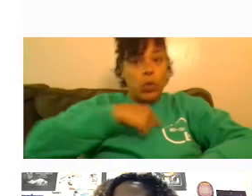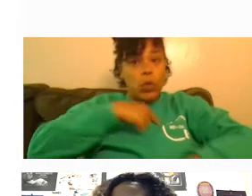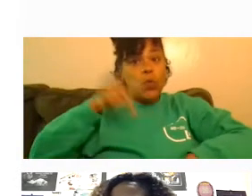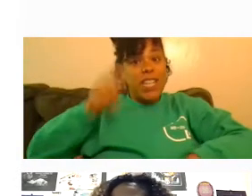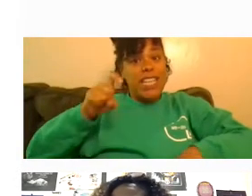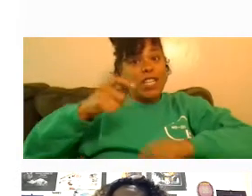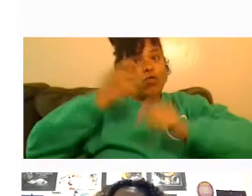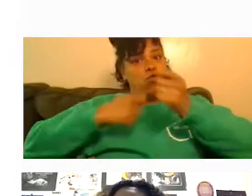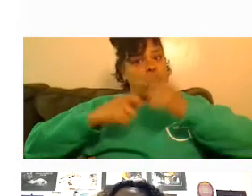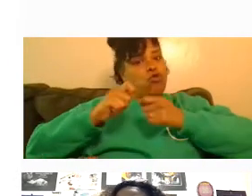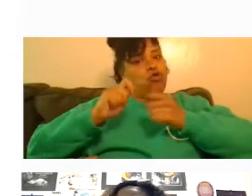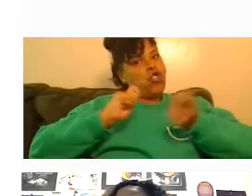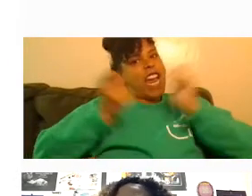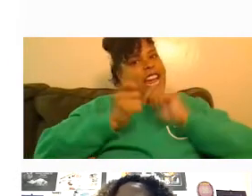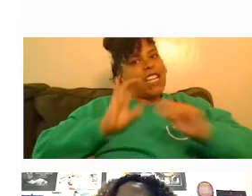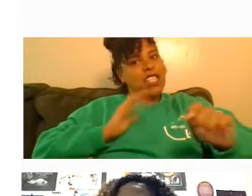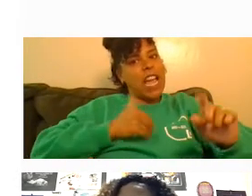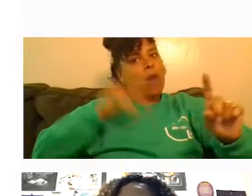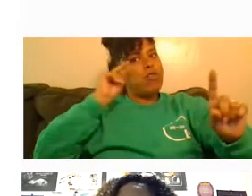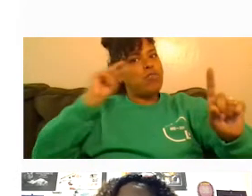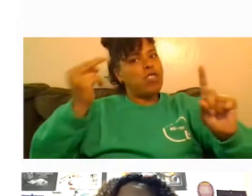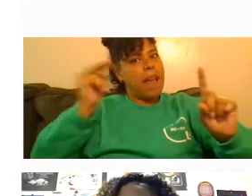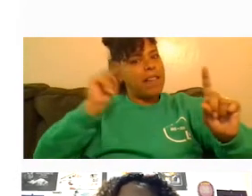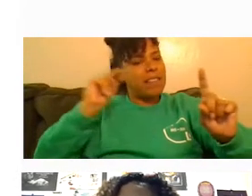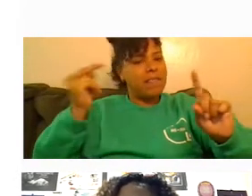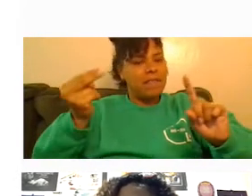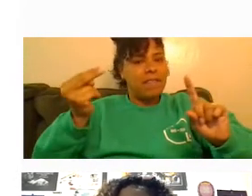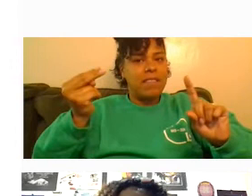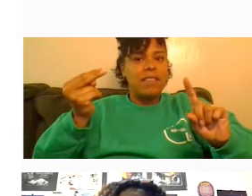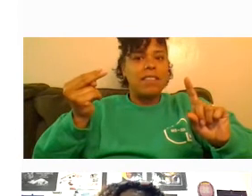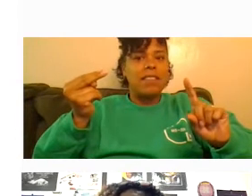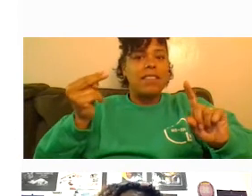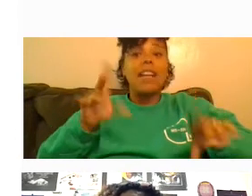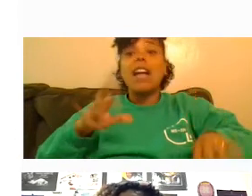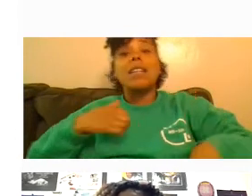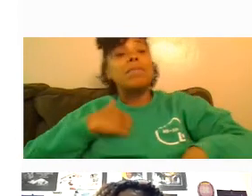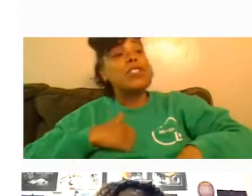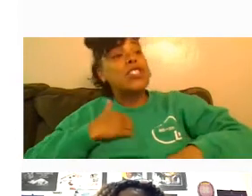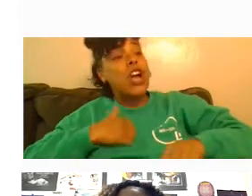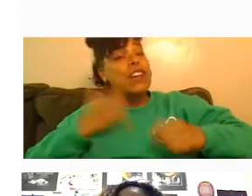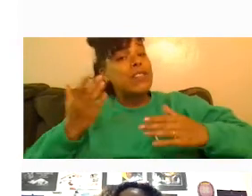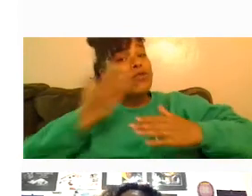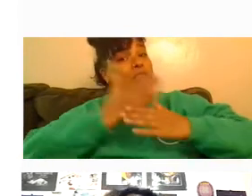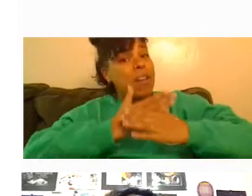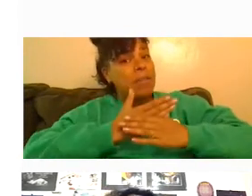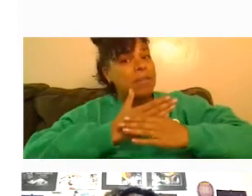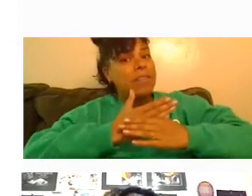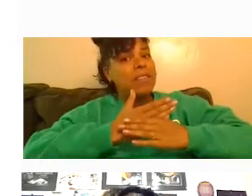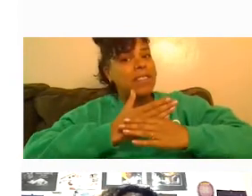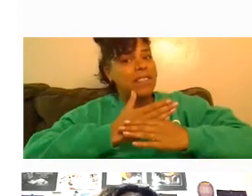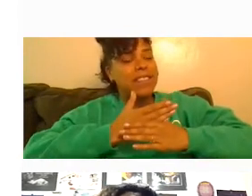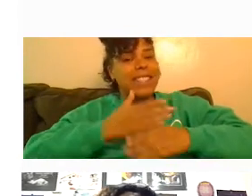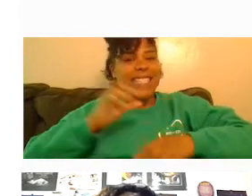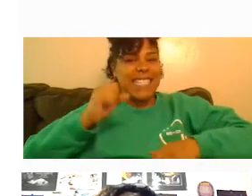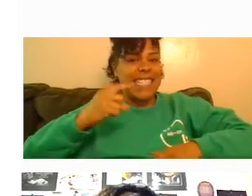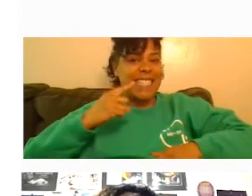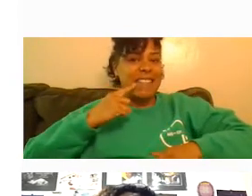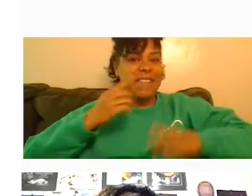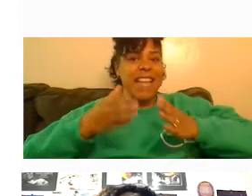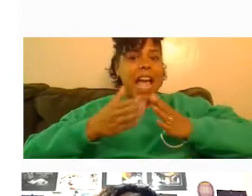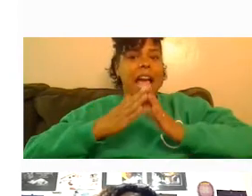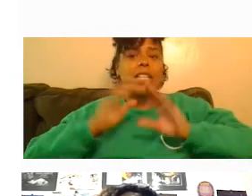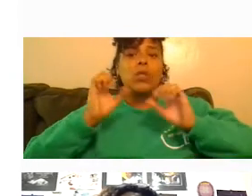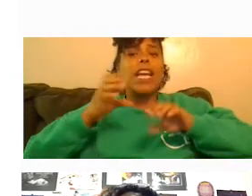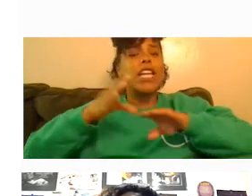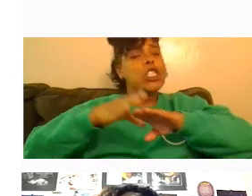its purpose is. It's not just... Carol, I'm going to have to interrupt you for 1 second. Yes. Stephanie just asked if you could slow it down